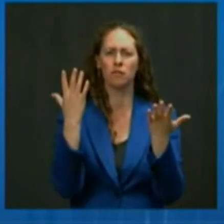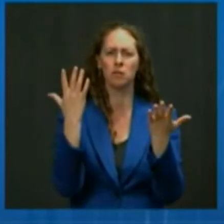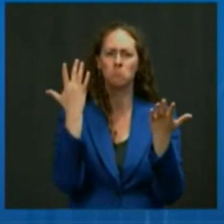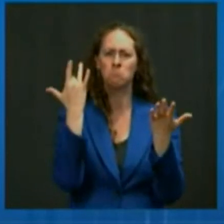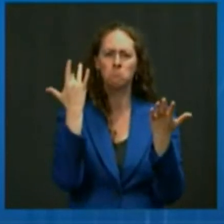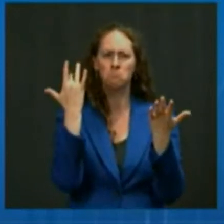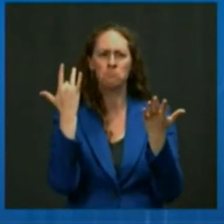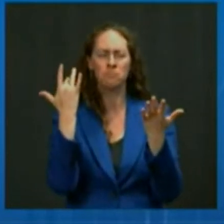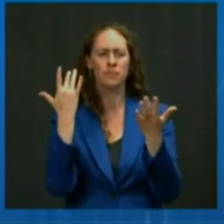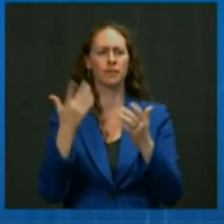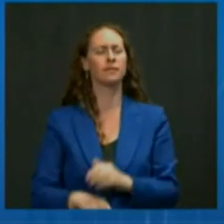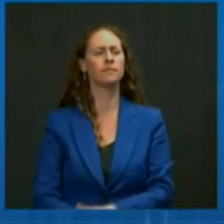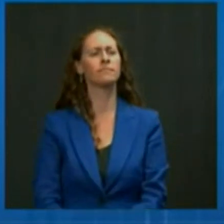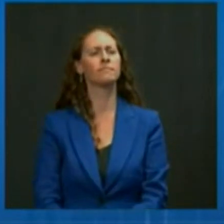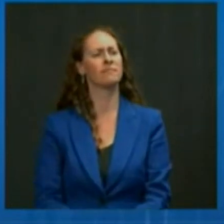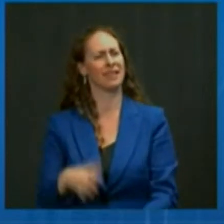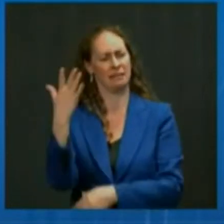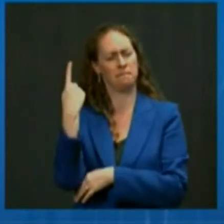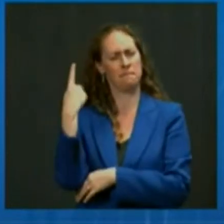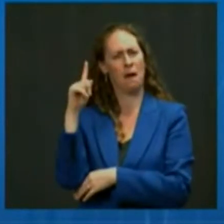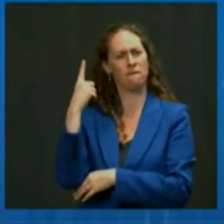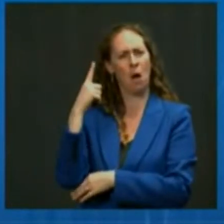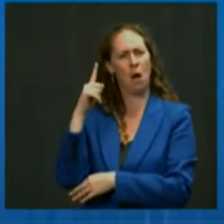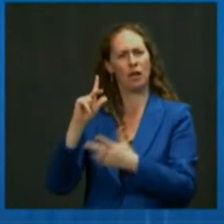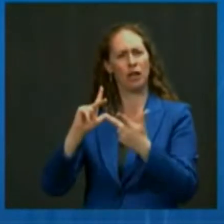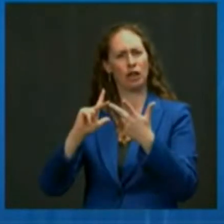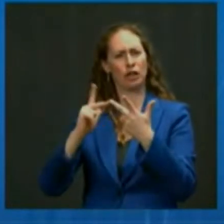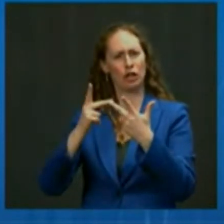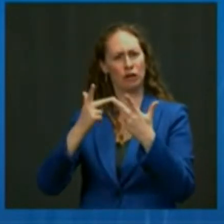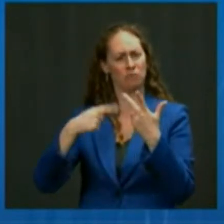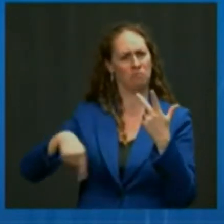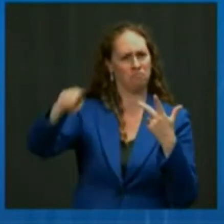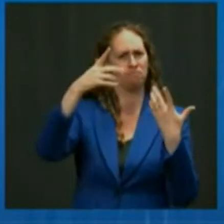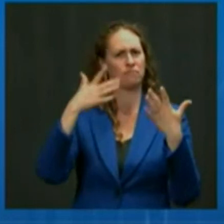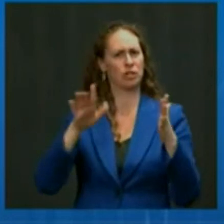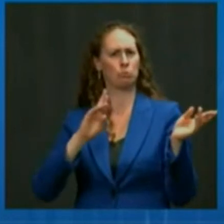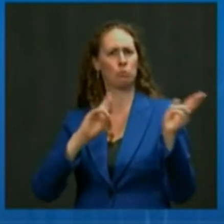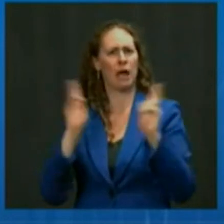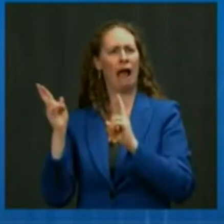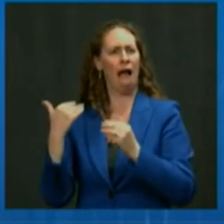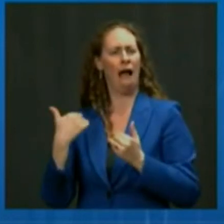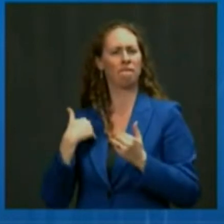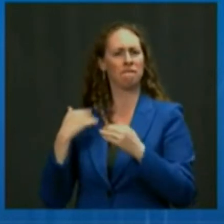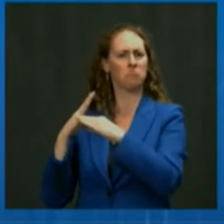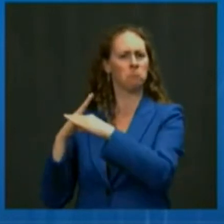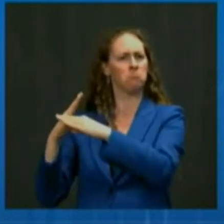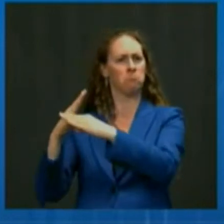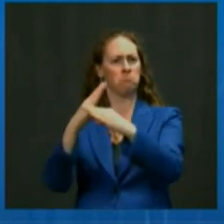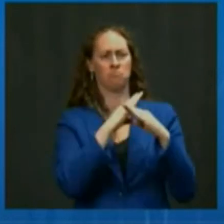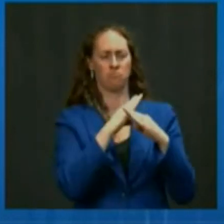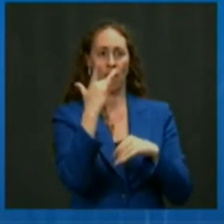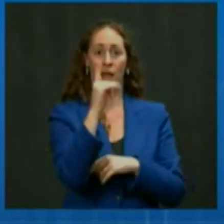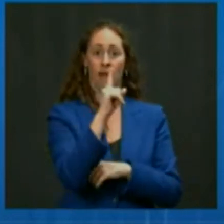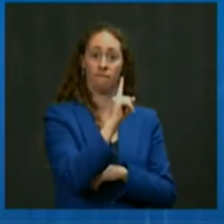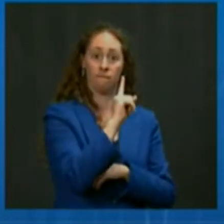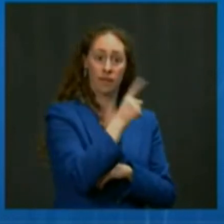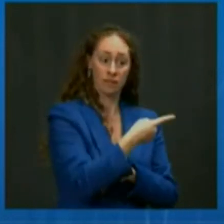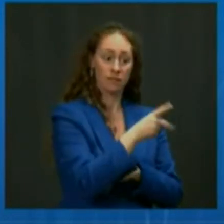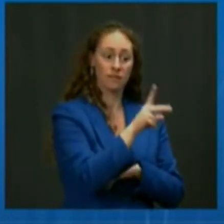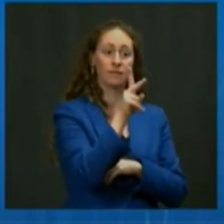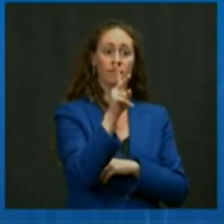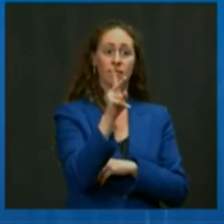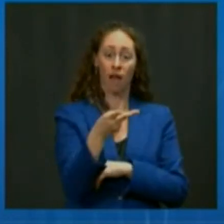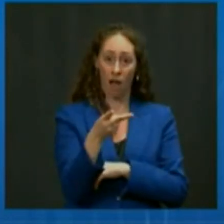Americans does not at this moment come at the expense of first vaccine or second vaccine doses for folks elsewhere in the world?